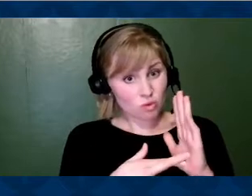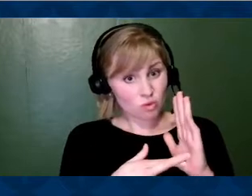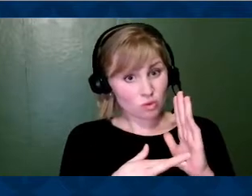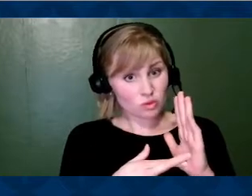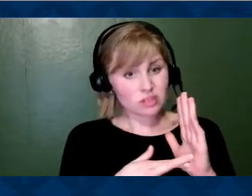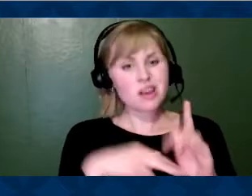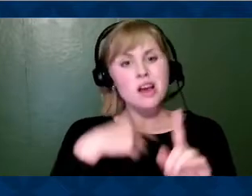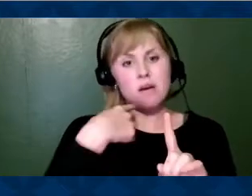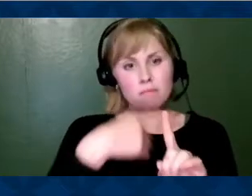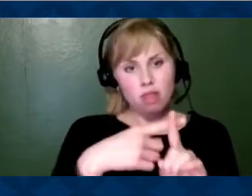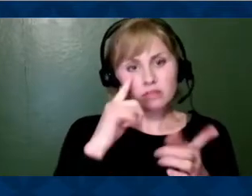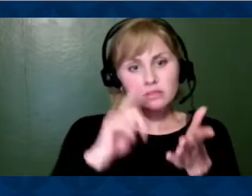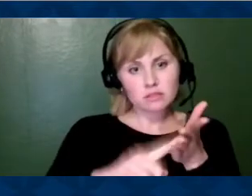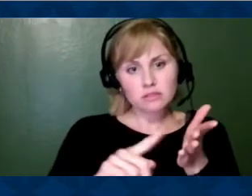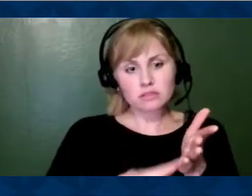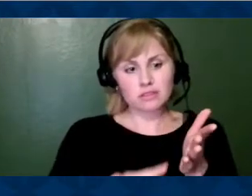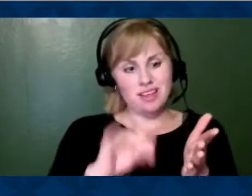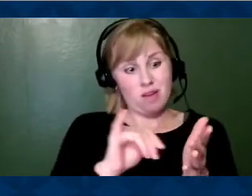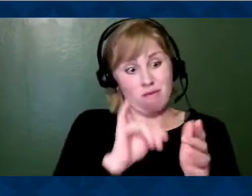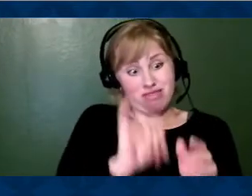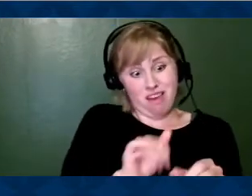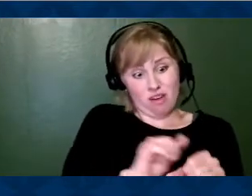class. Next, please.